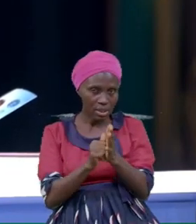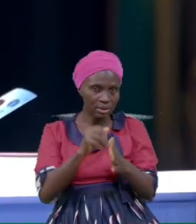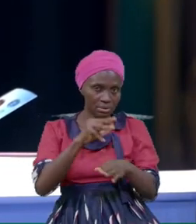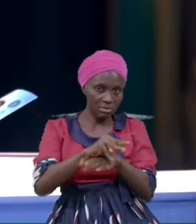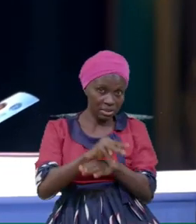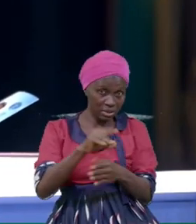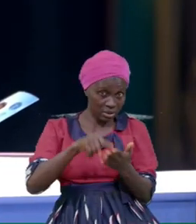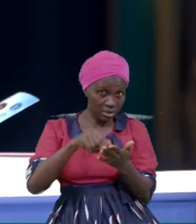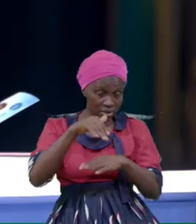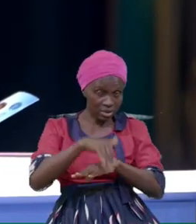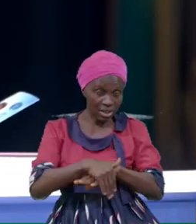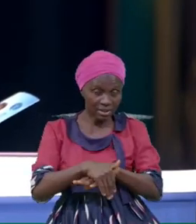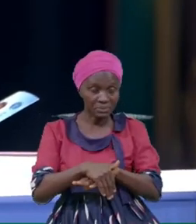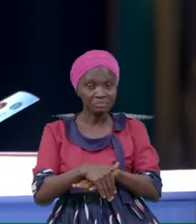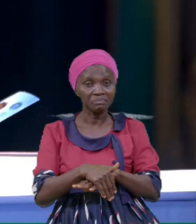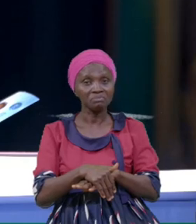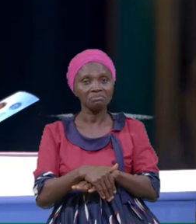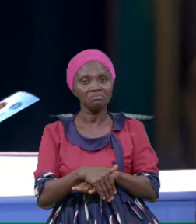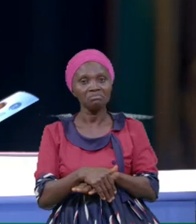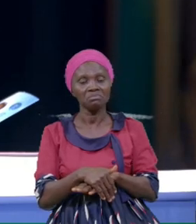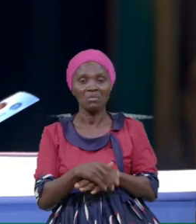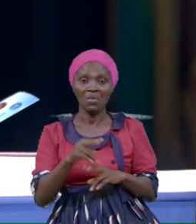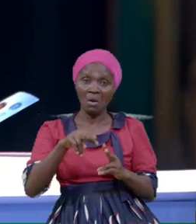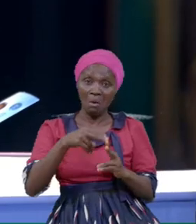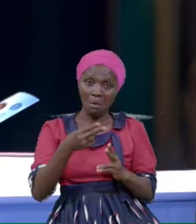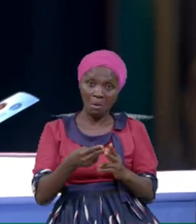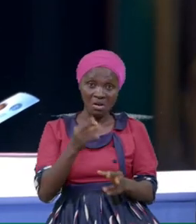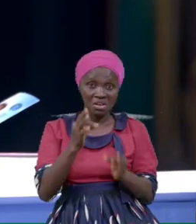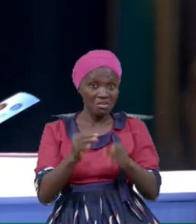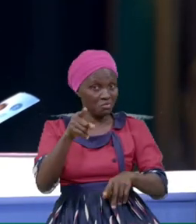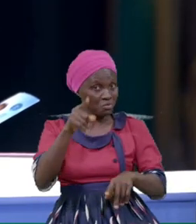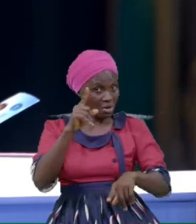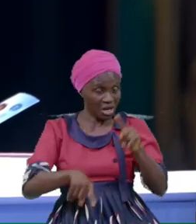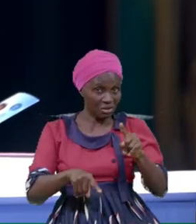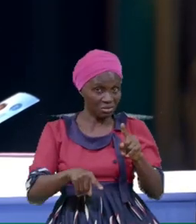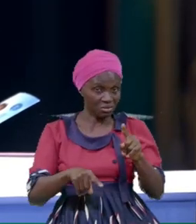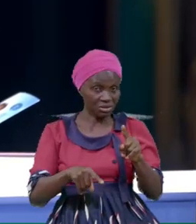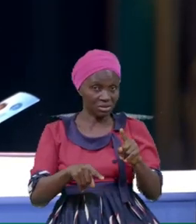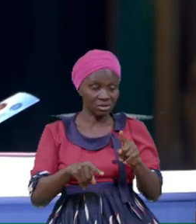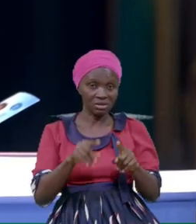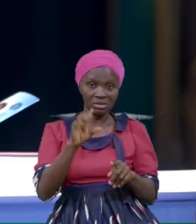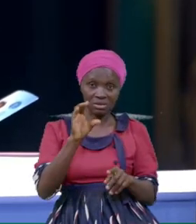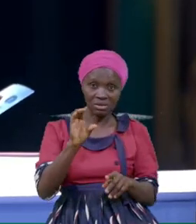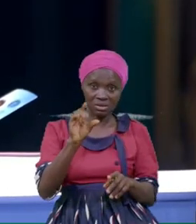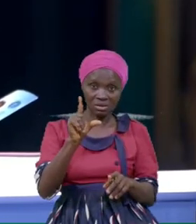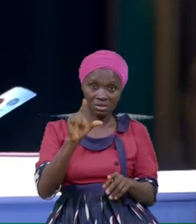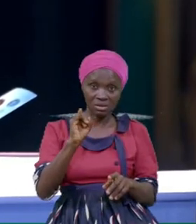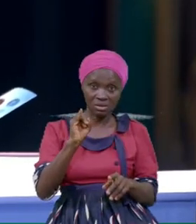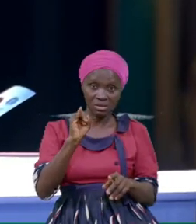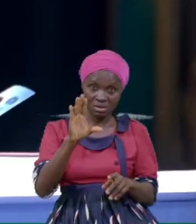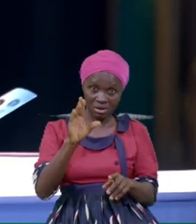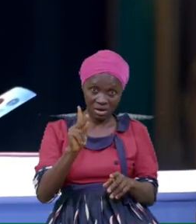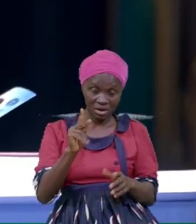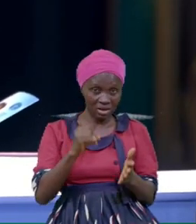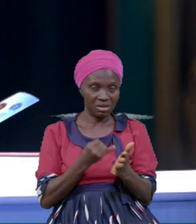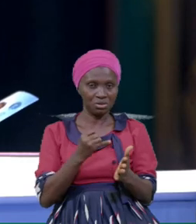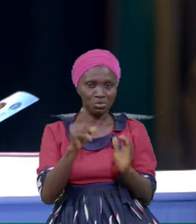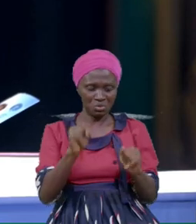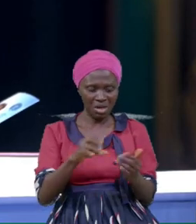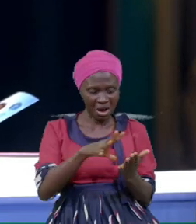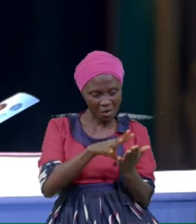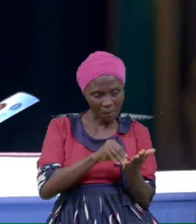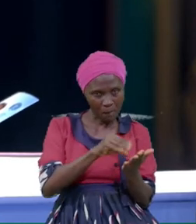Or if you cannot be able to click it, just copy and paste it,